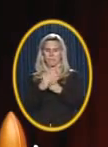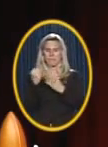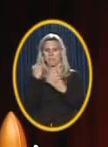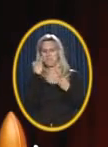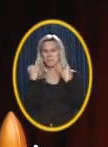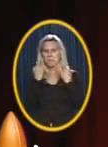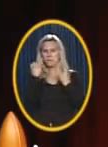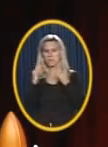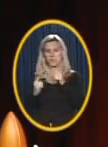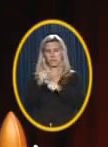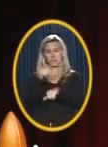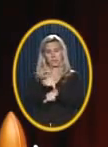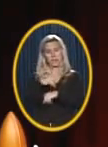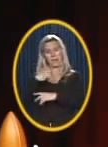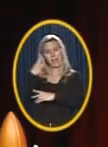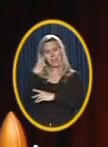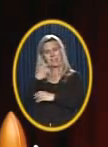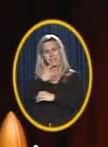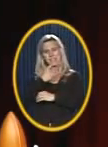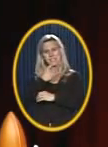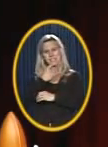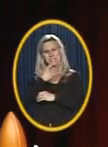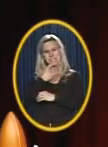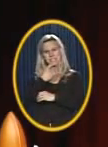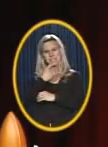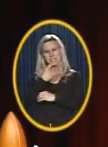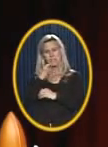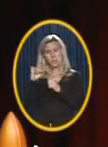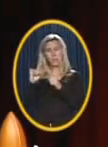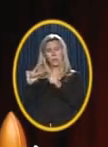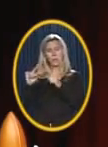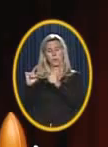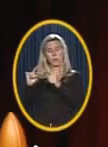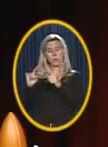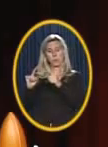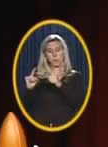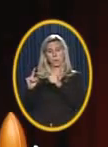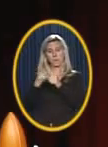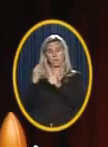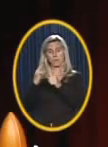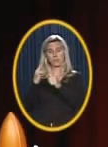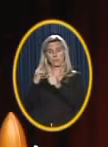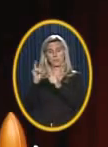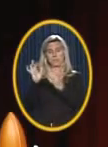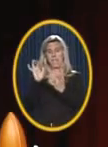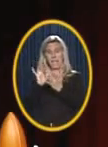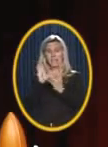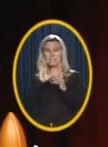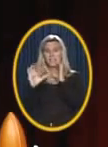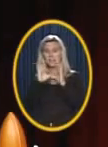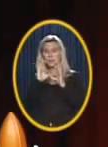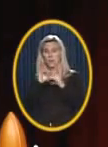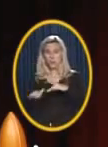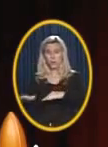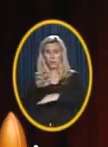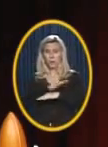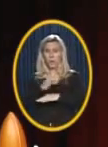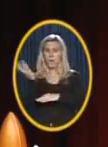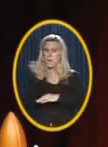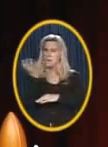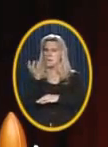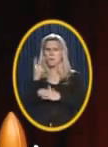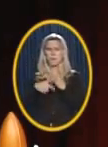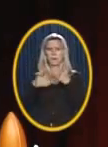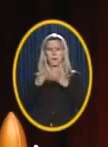Imagine first time, I think I said worse the remark when we first got in touch with the ground, that what a way to come to